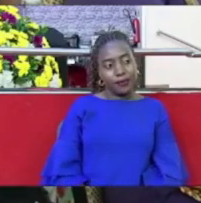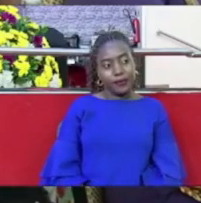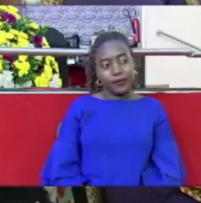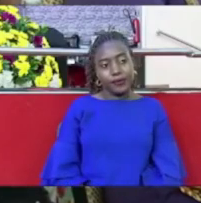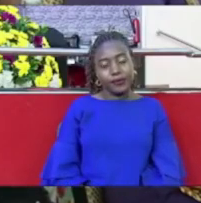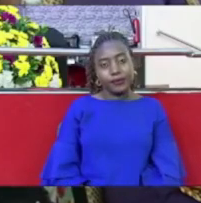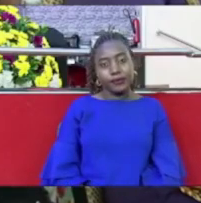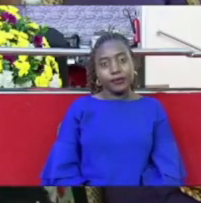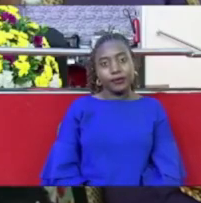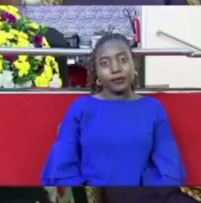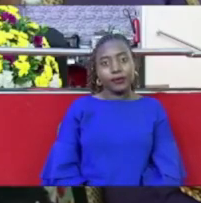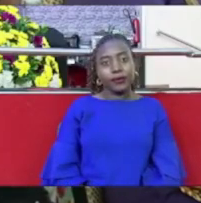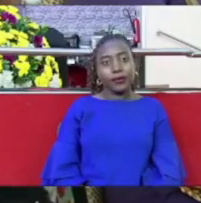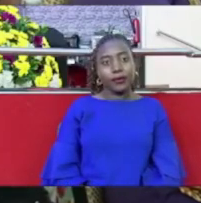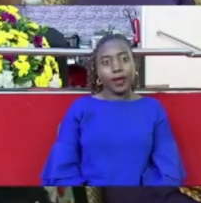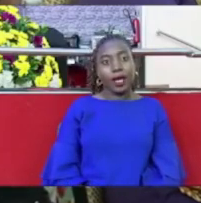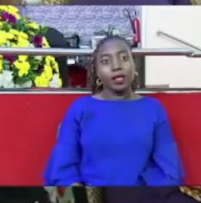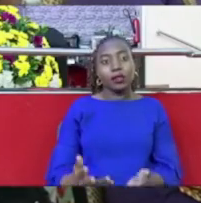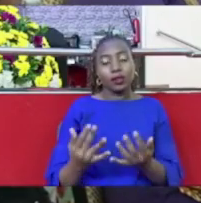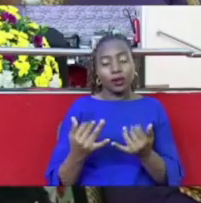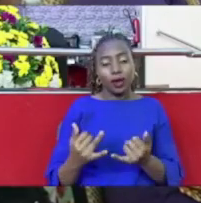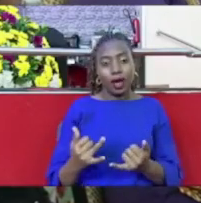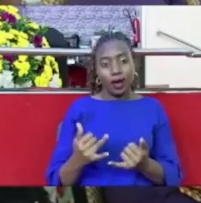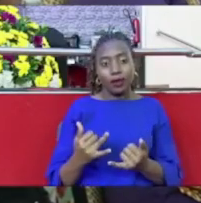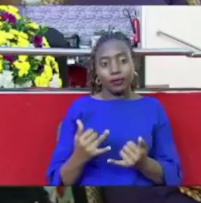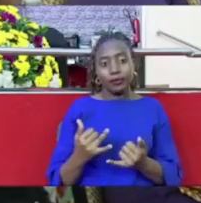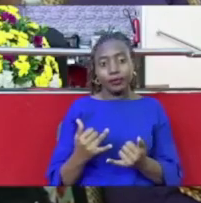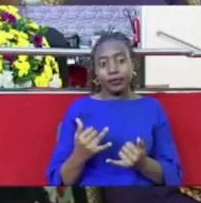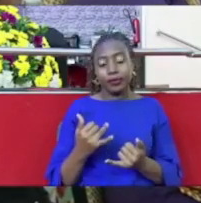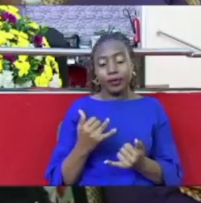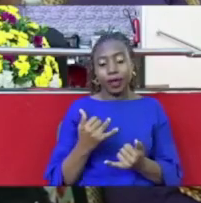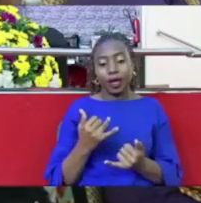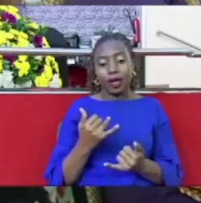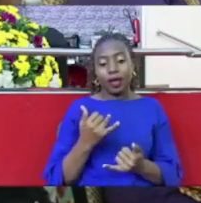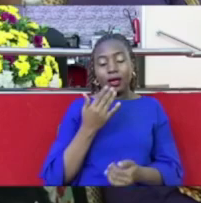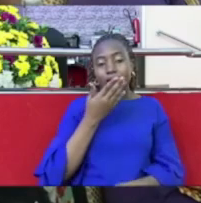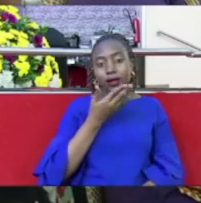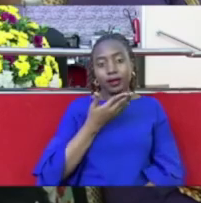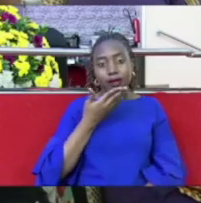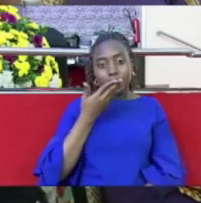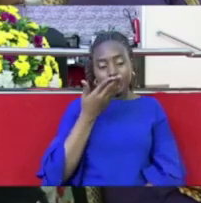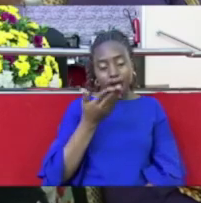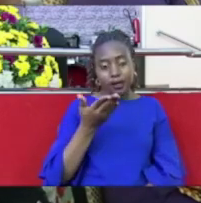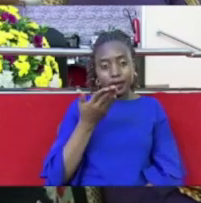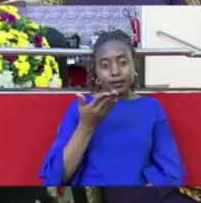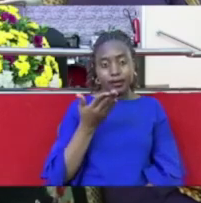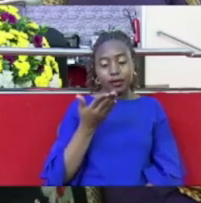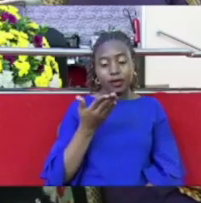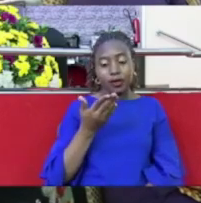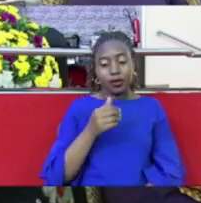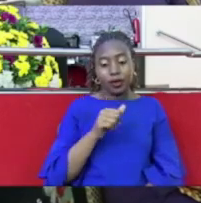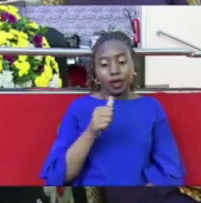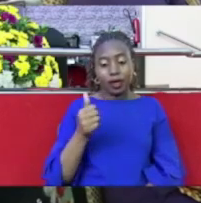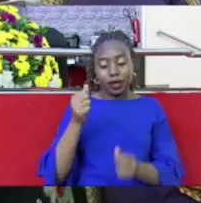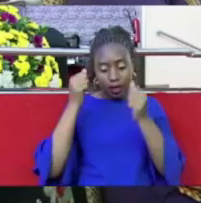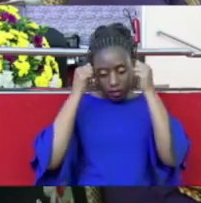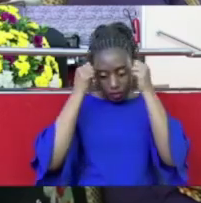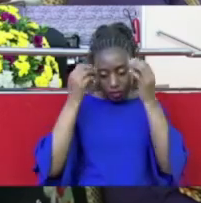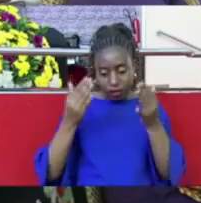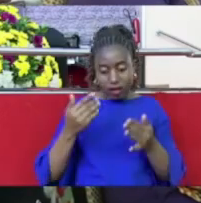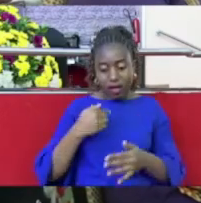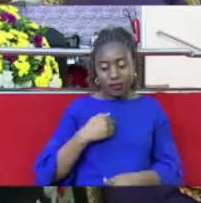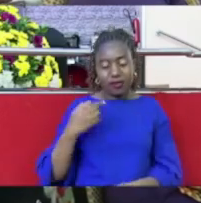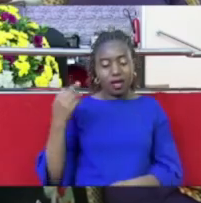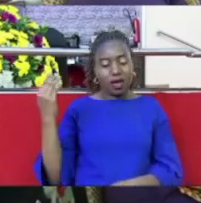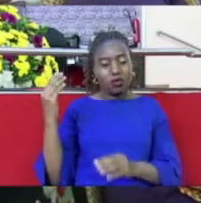wa umri huo. So in response to the Young Life Church that I was teaching, na hivyo basi nikawajibu, I strengthened the